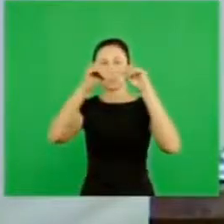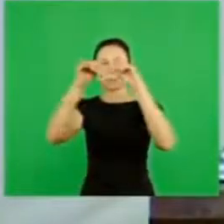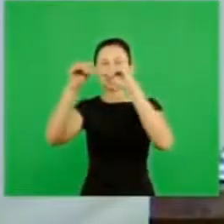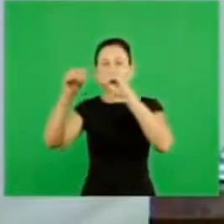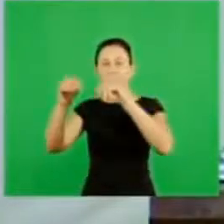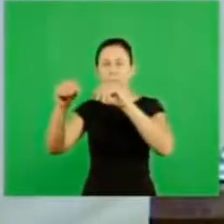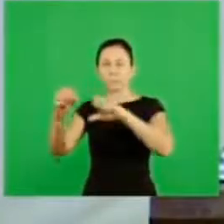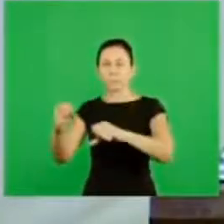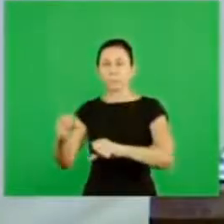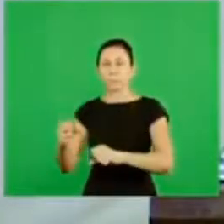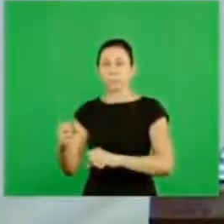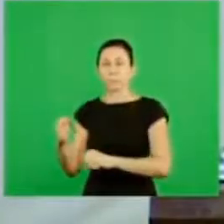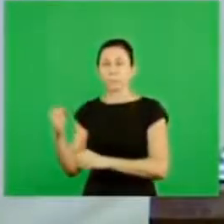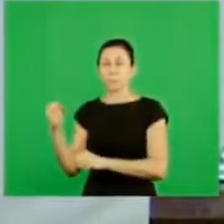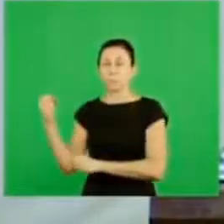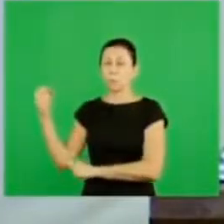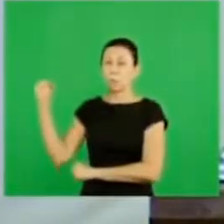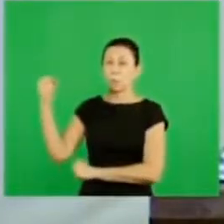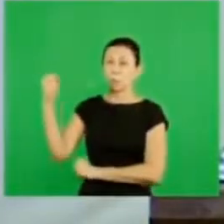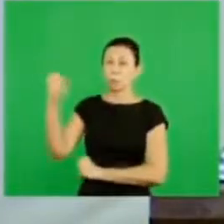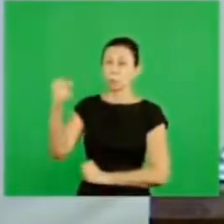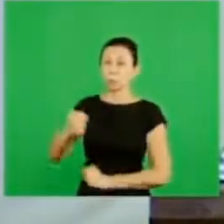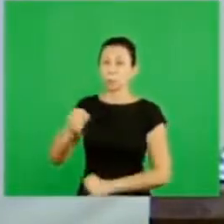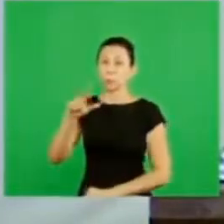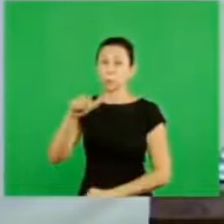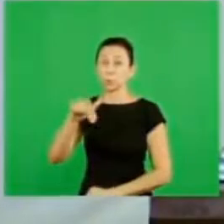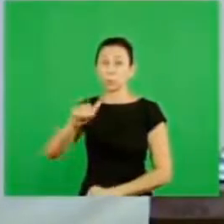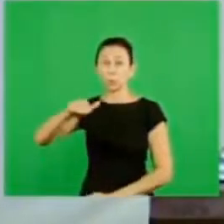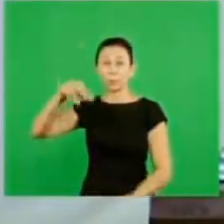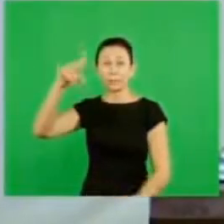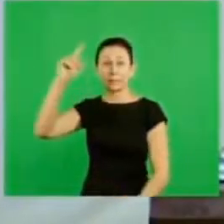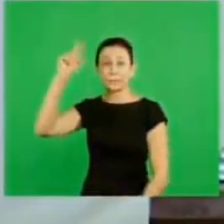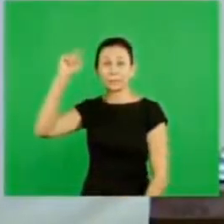spread across the mountains, a very